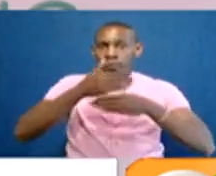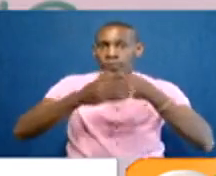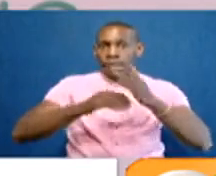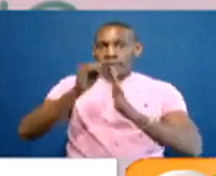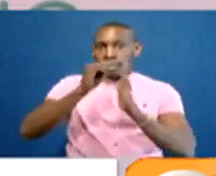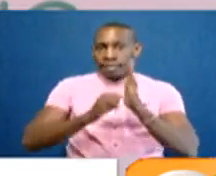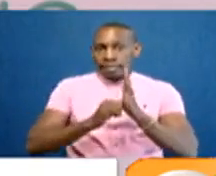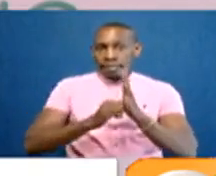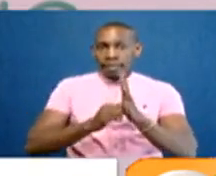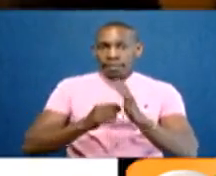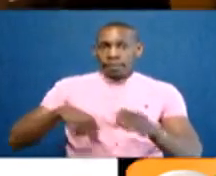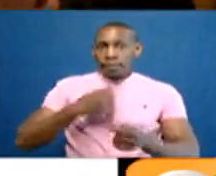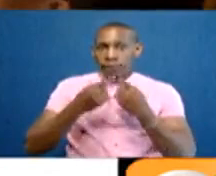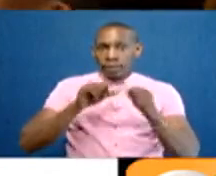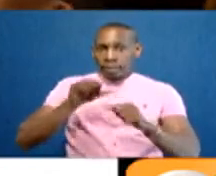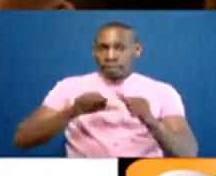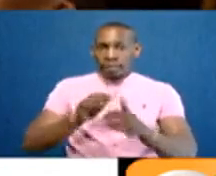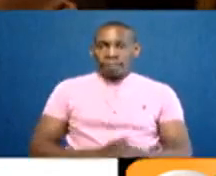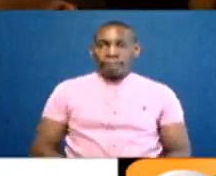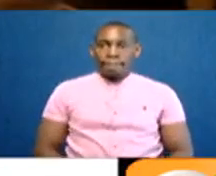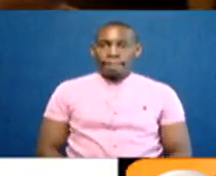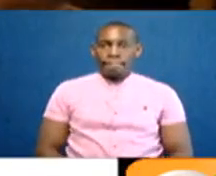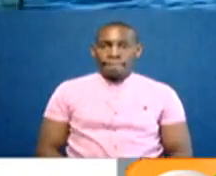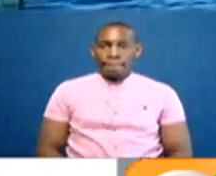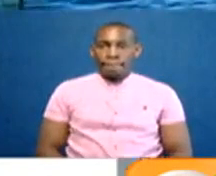promote the building agenda that we are talking about. ESG, all the parties.